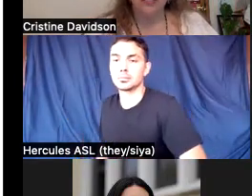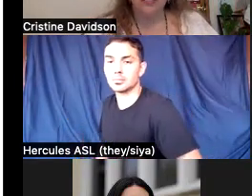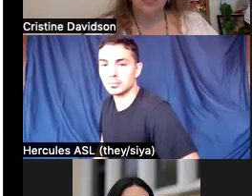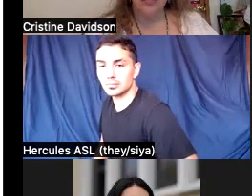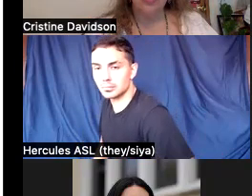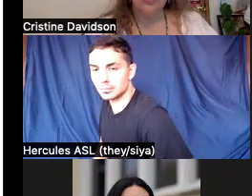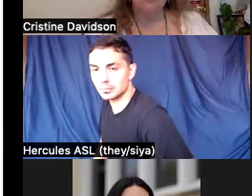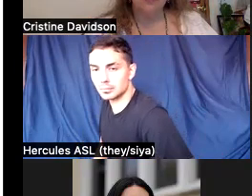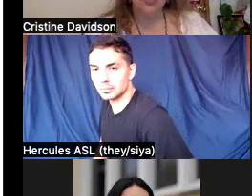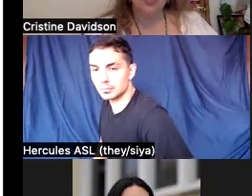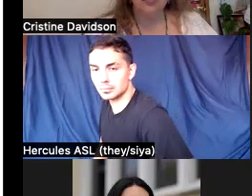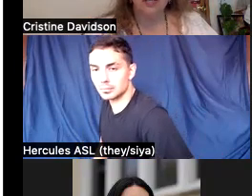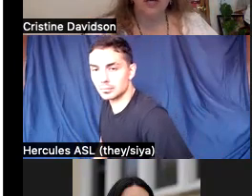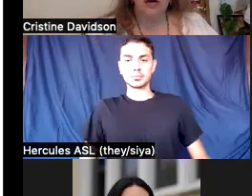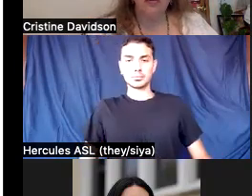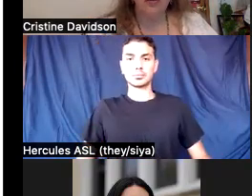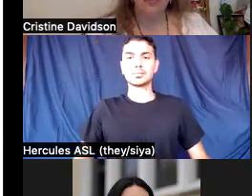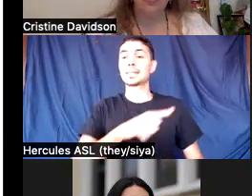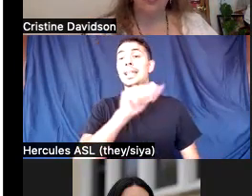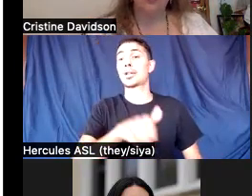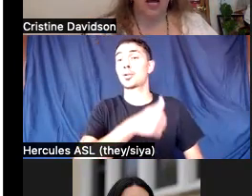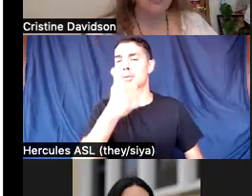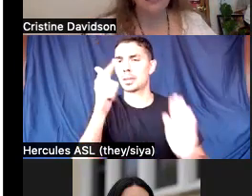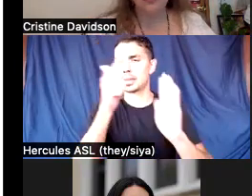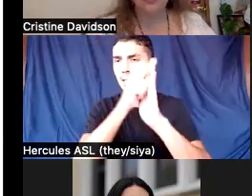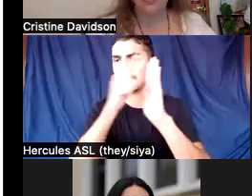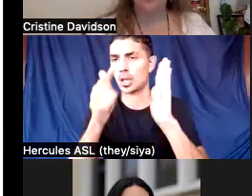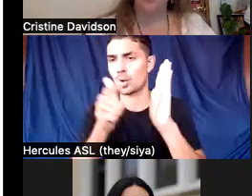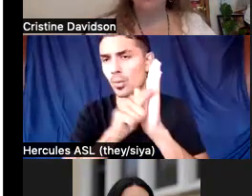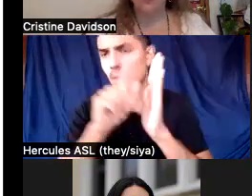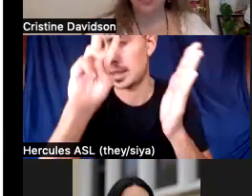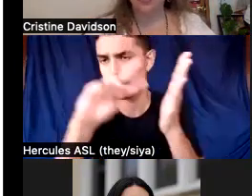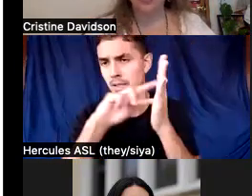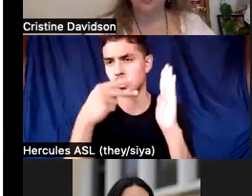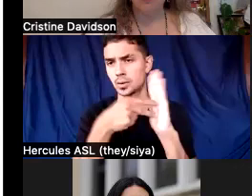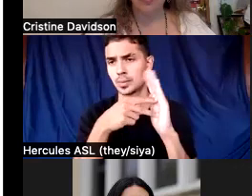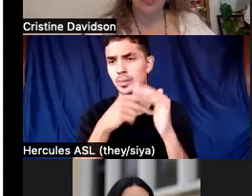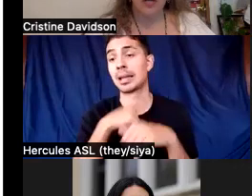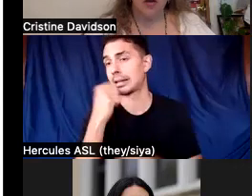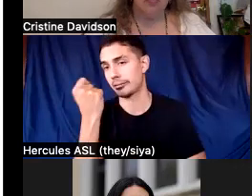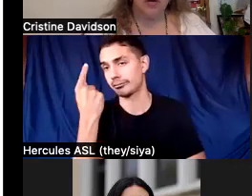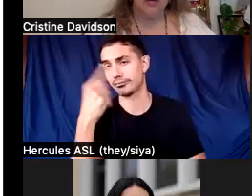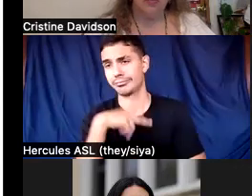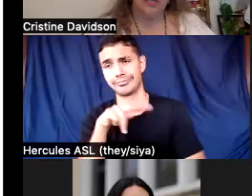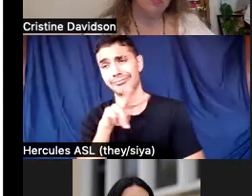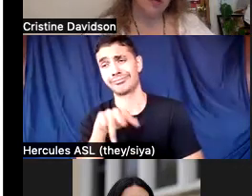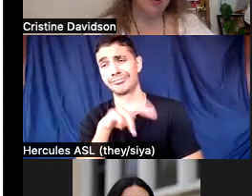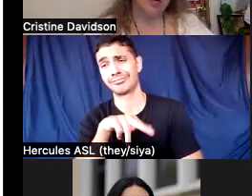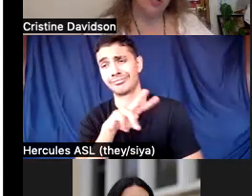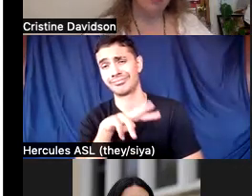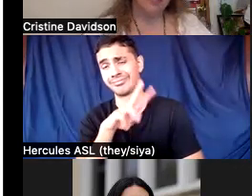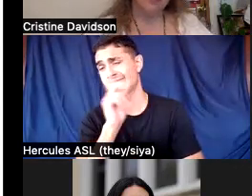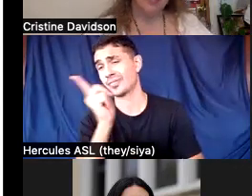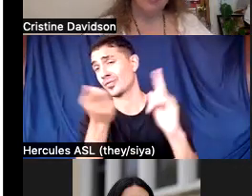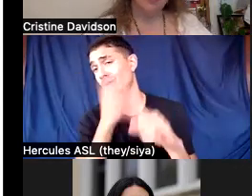So this is another legal definition that we cover. I didn't understand it when I first started thinking about it, but the reason that we